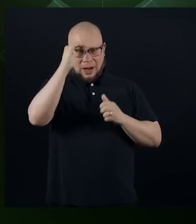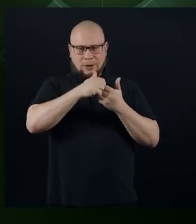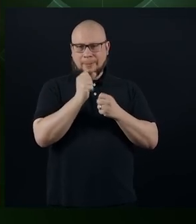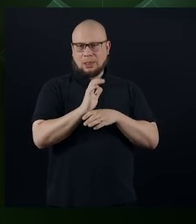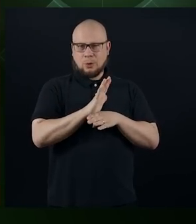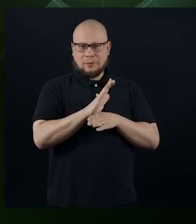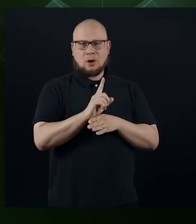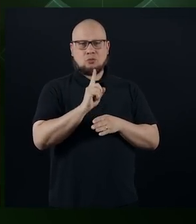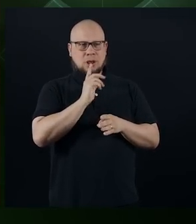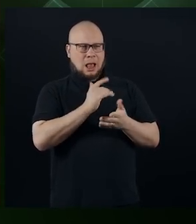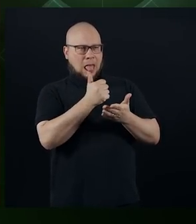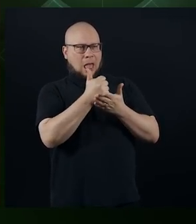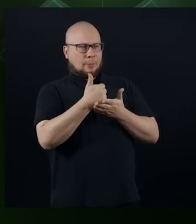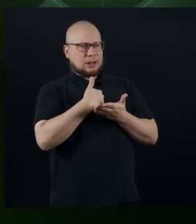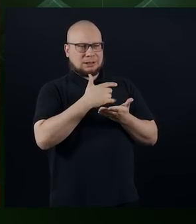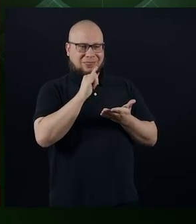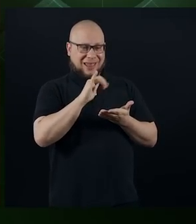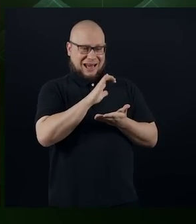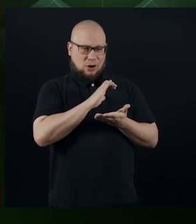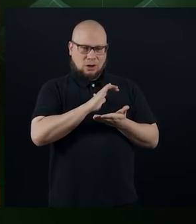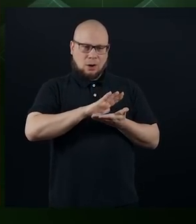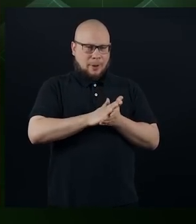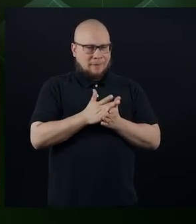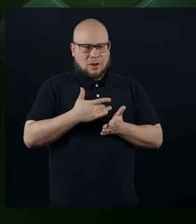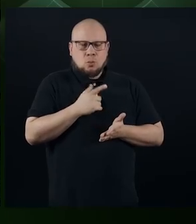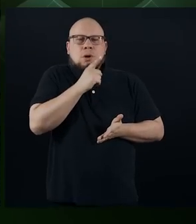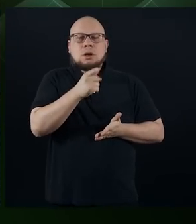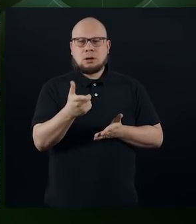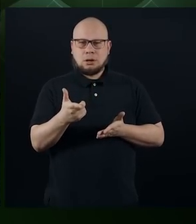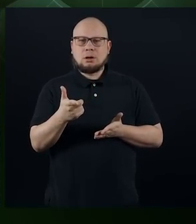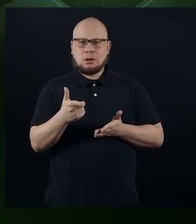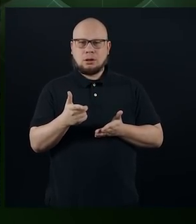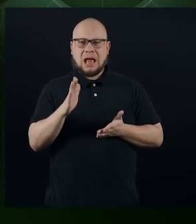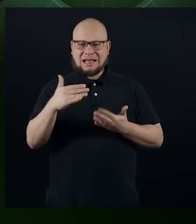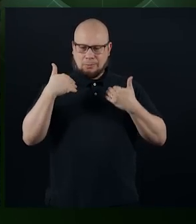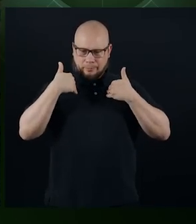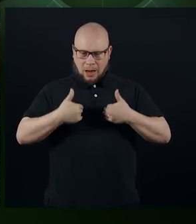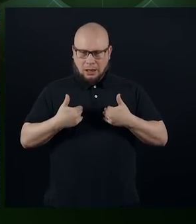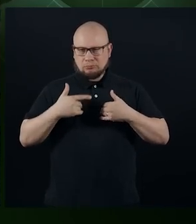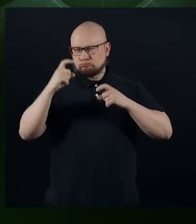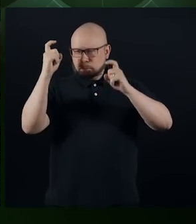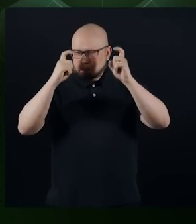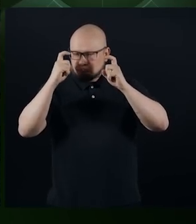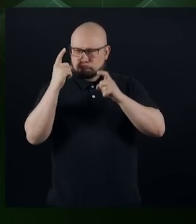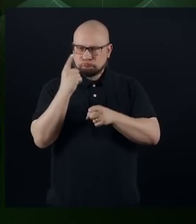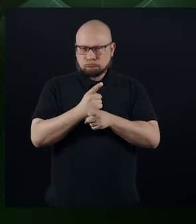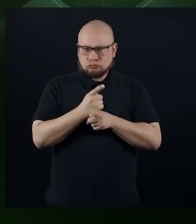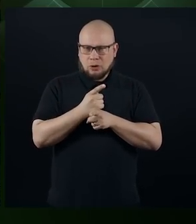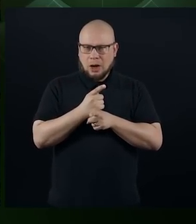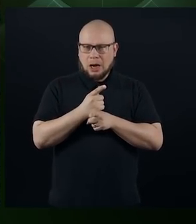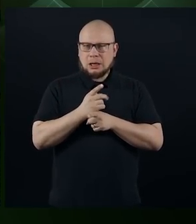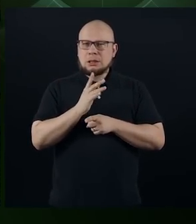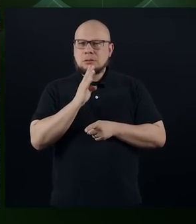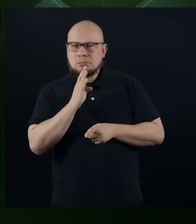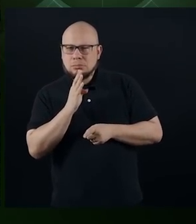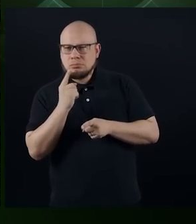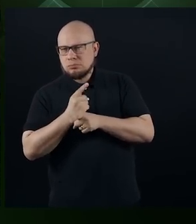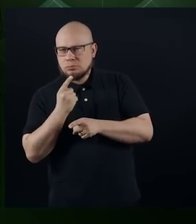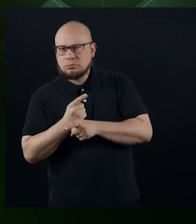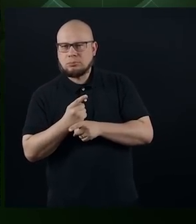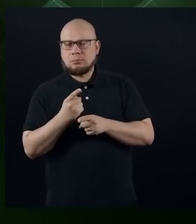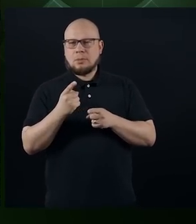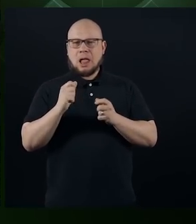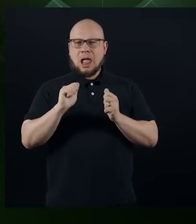actor had really helped bring Jack to life, right down to the mannerisms, the facial expressions, the way he says certain words